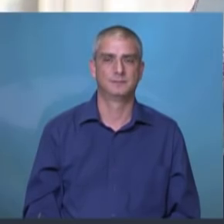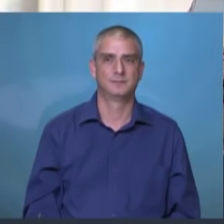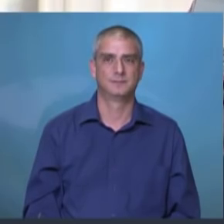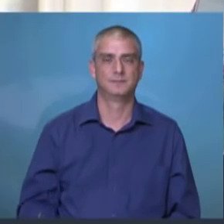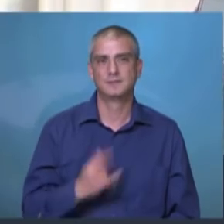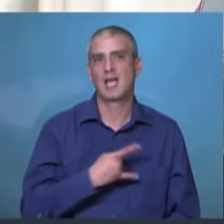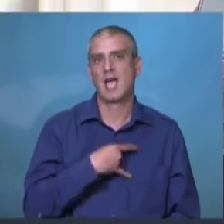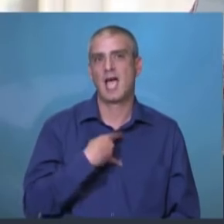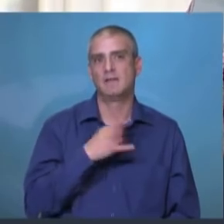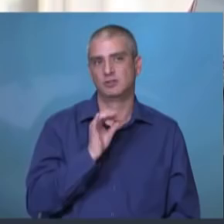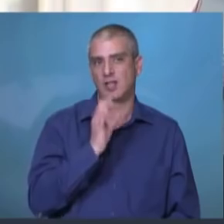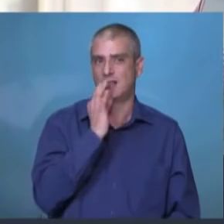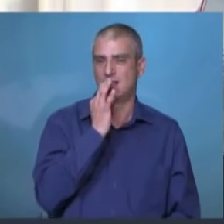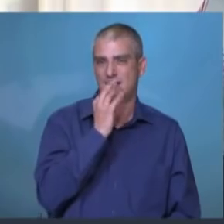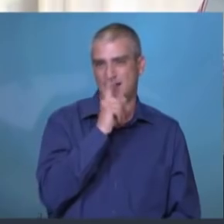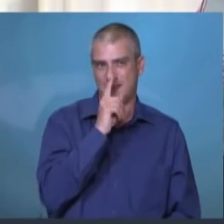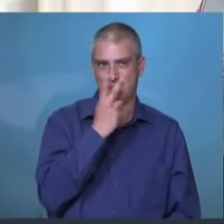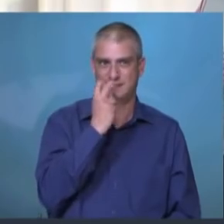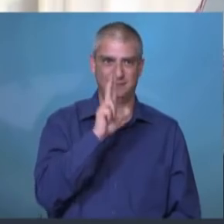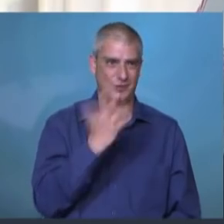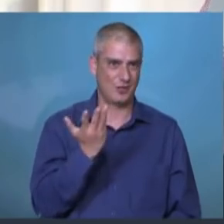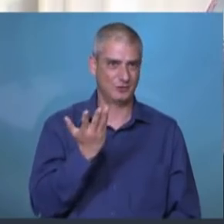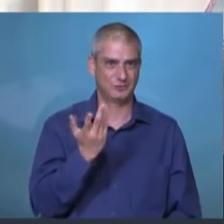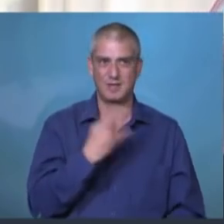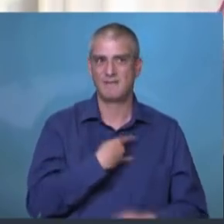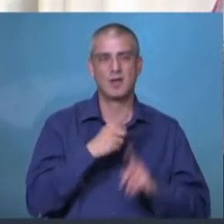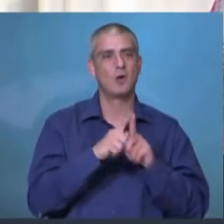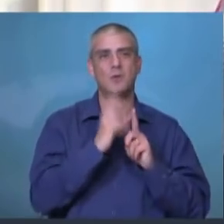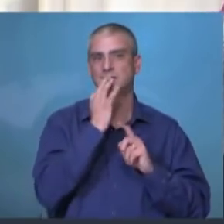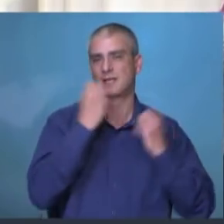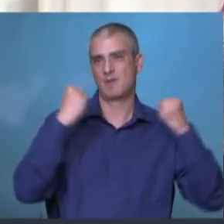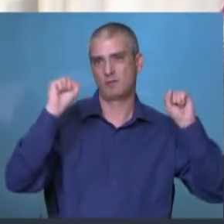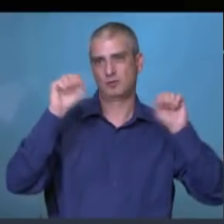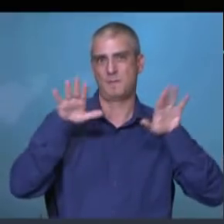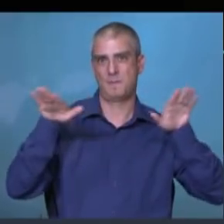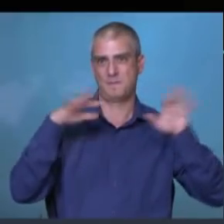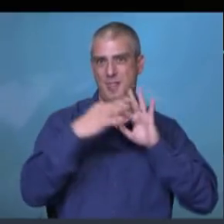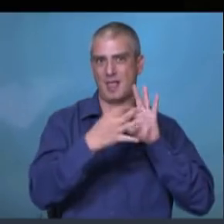I guess a 23-year-old experience that you only have when you're like young and free in Thailand, you know?